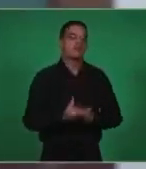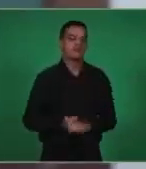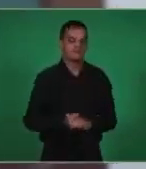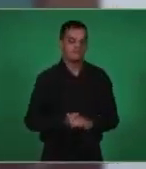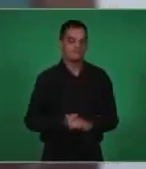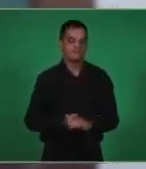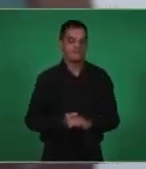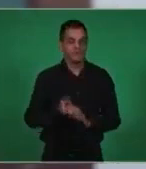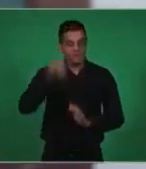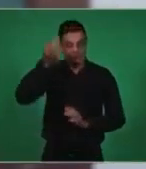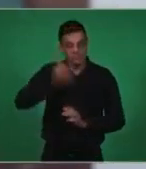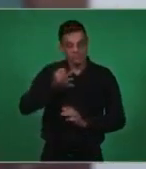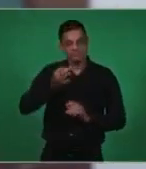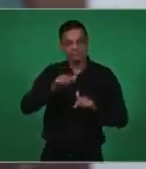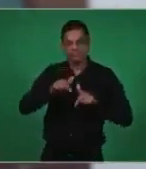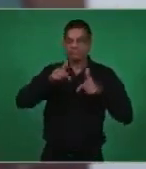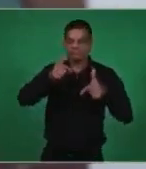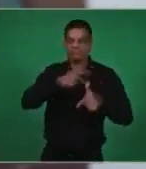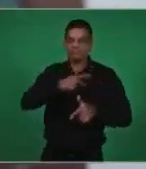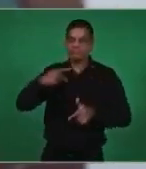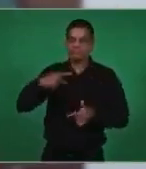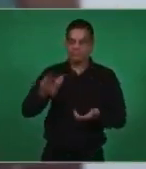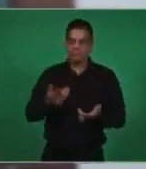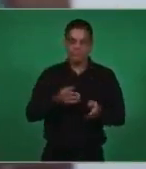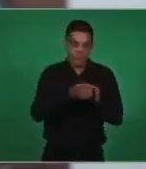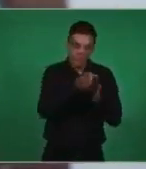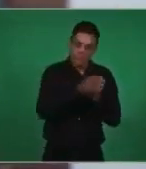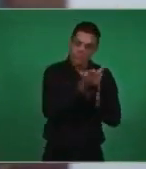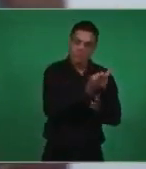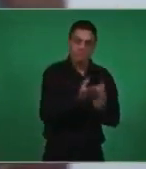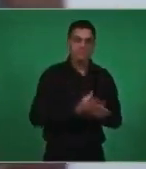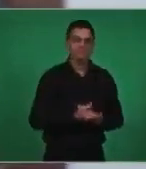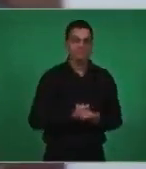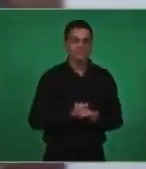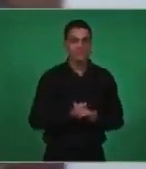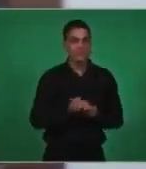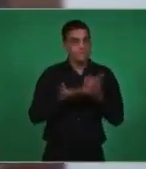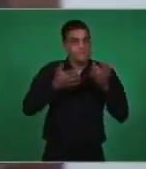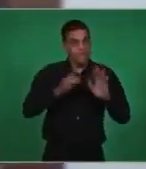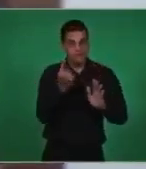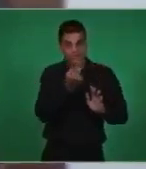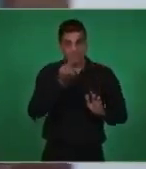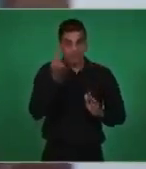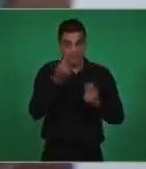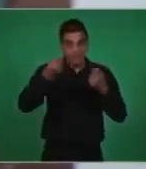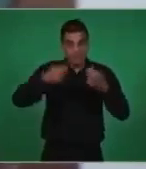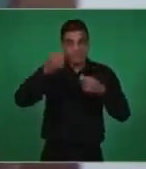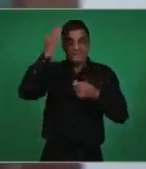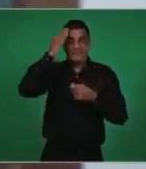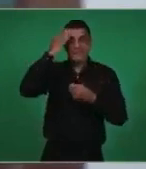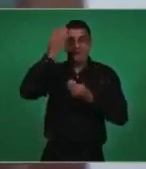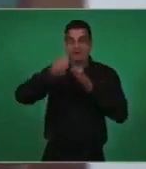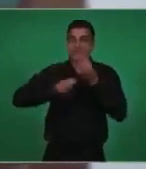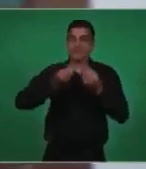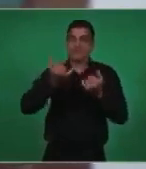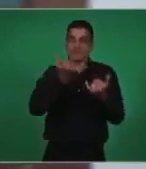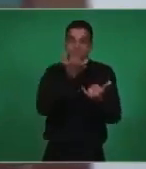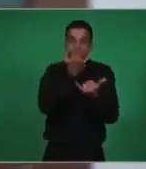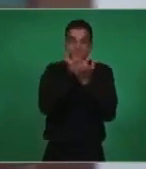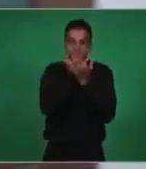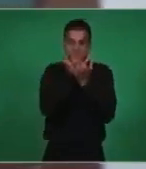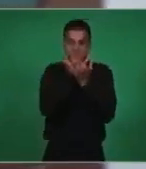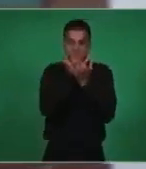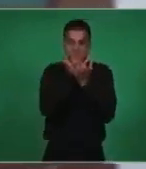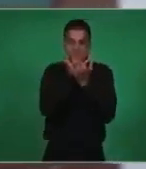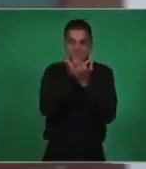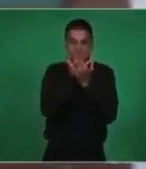The pastor says, if you are not going to find any reason to forgive, if you're looking for a reason to forgive,